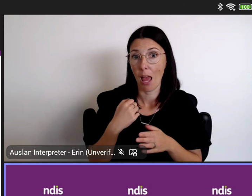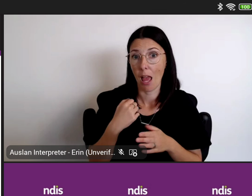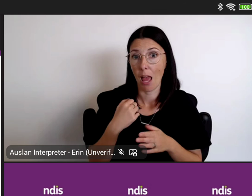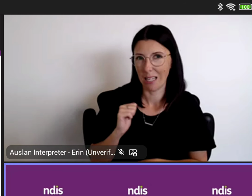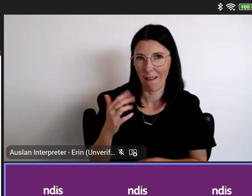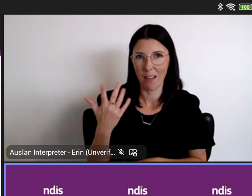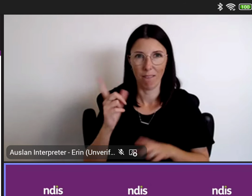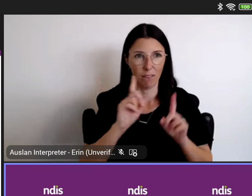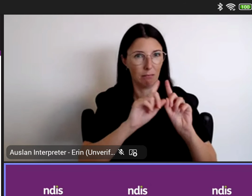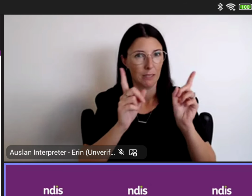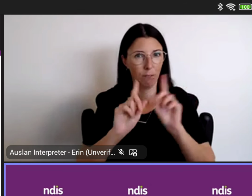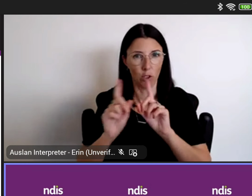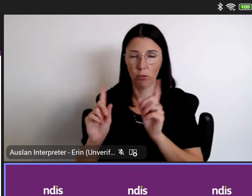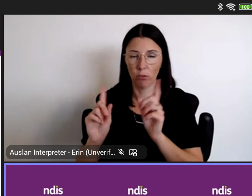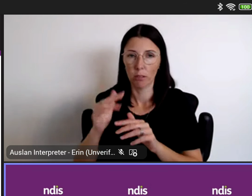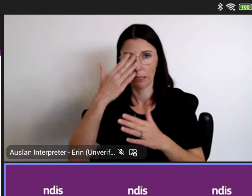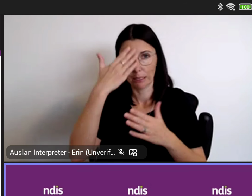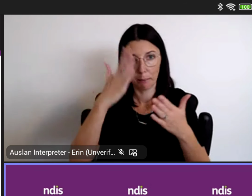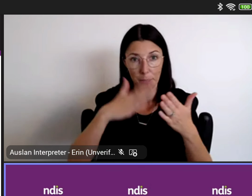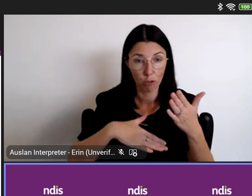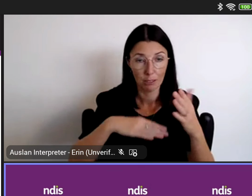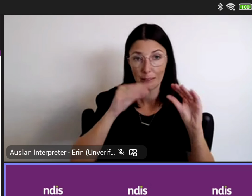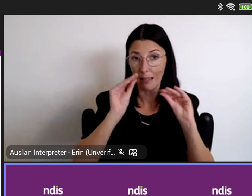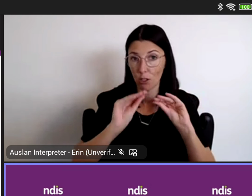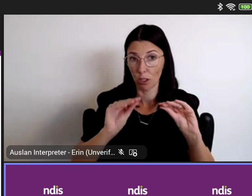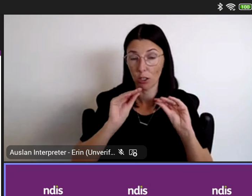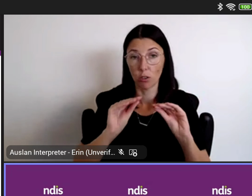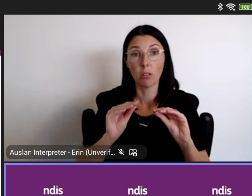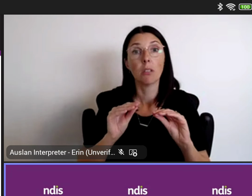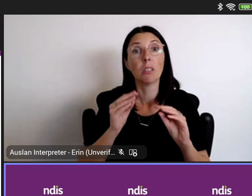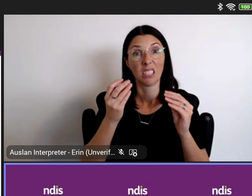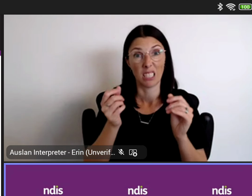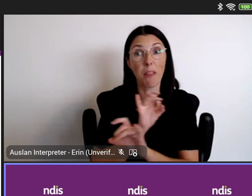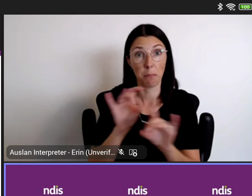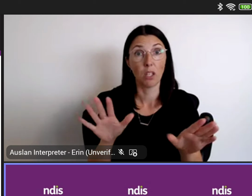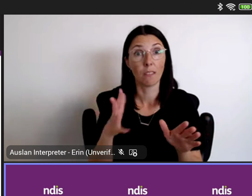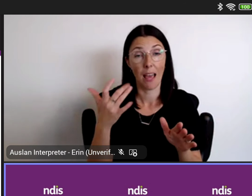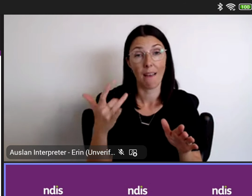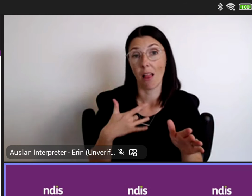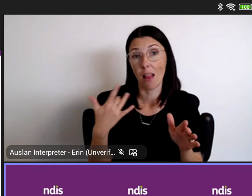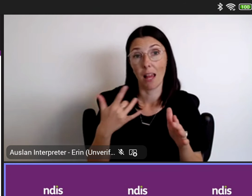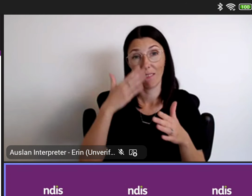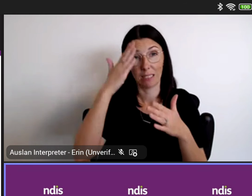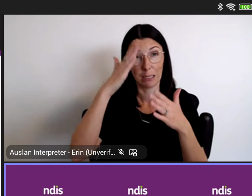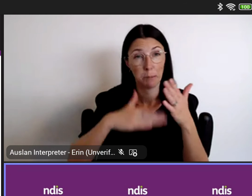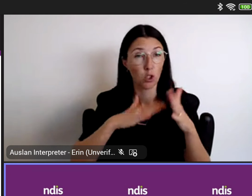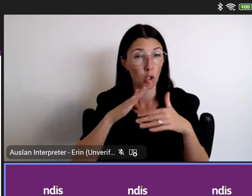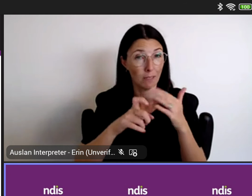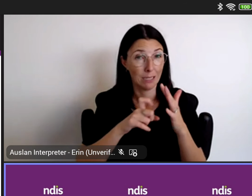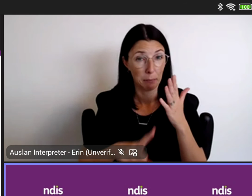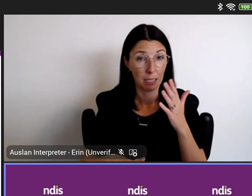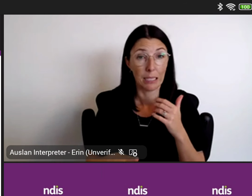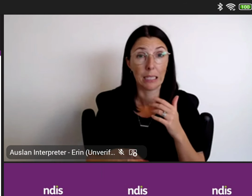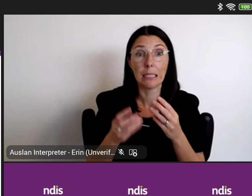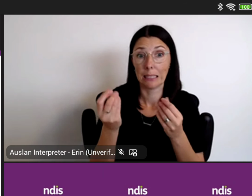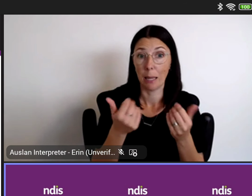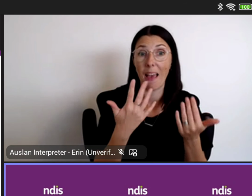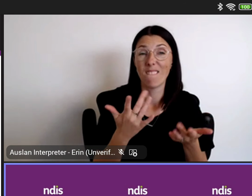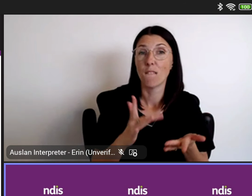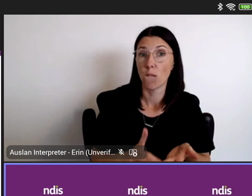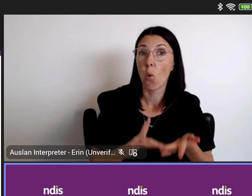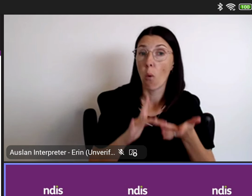and education, including lived experience of disability and formal qualifications in allied health and disability